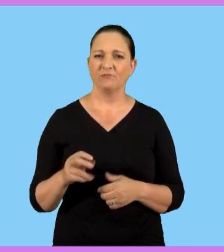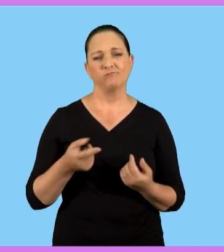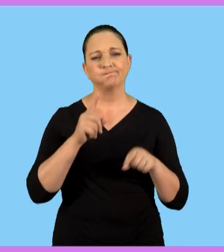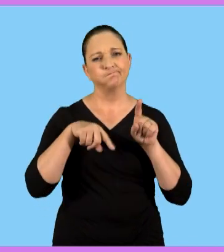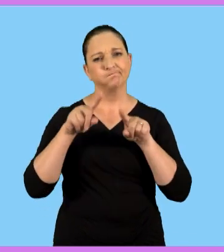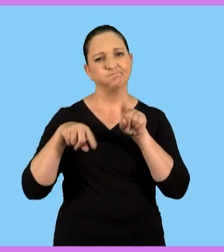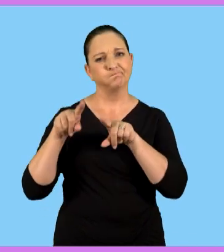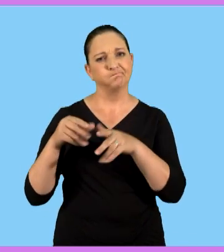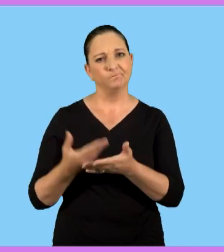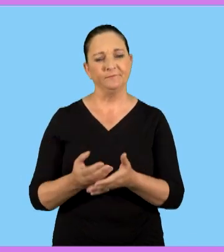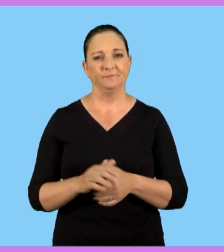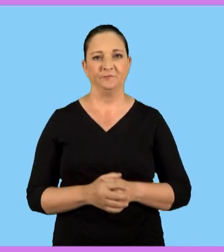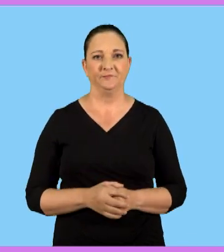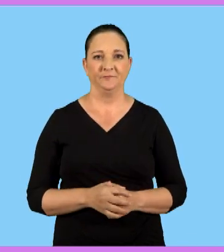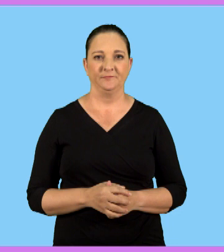Electricity, variable.